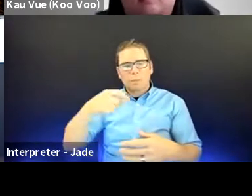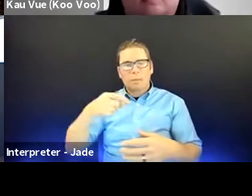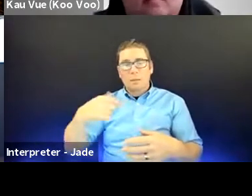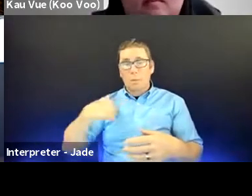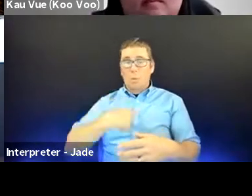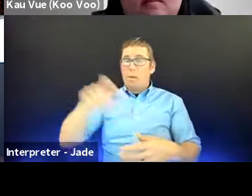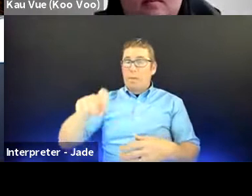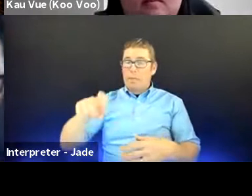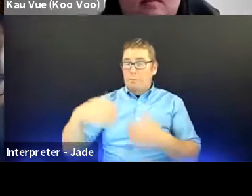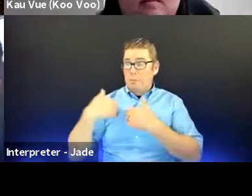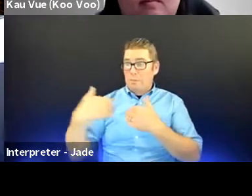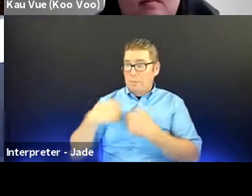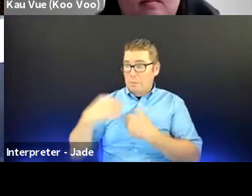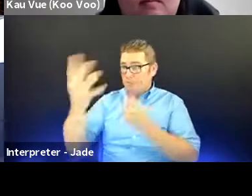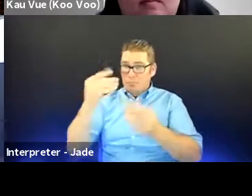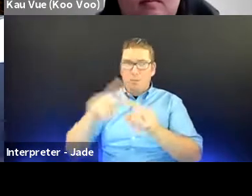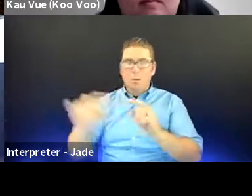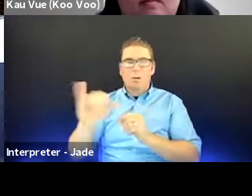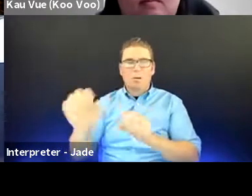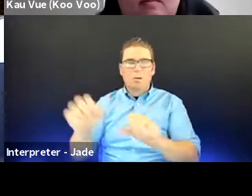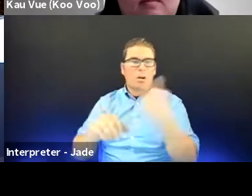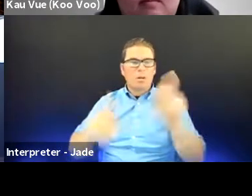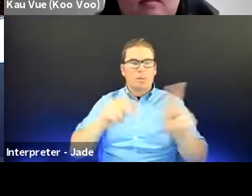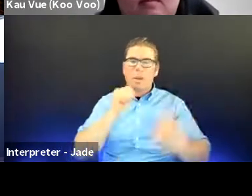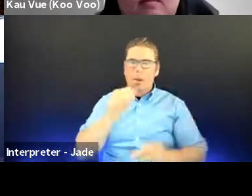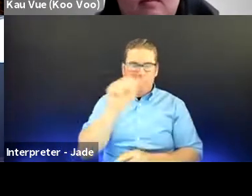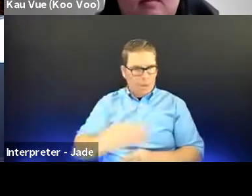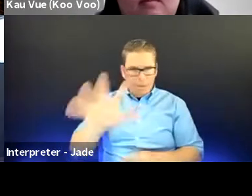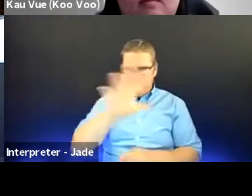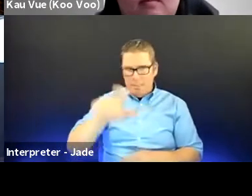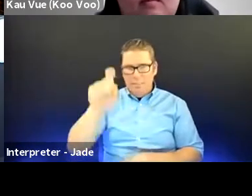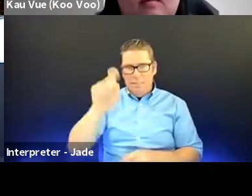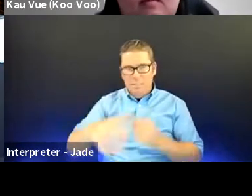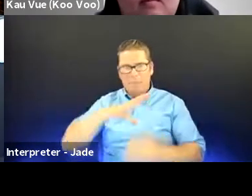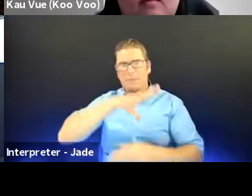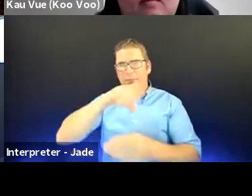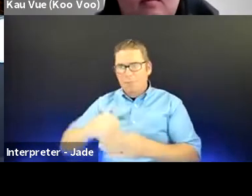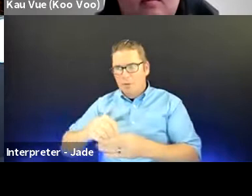Great, thank you, Lee. Joseph or Koo, do you guys have anything to add on to this?